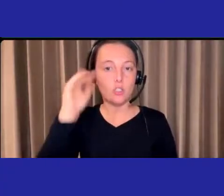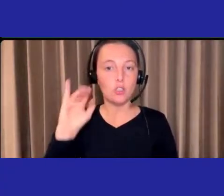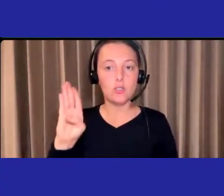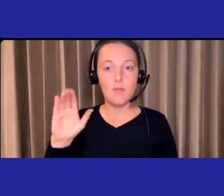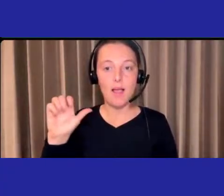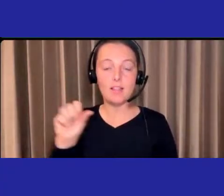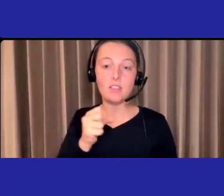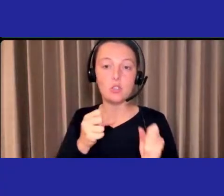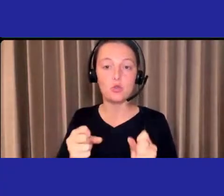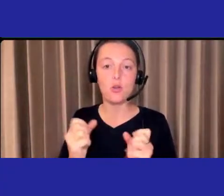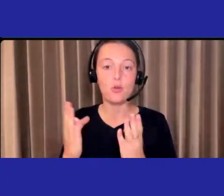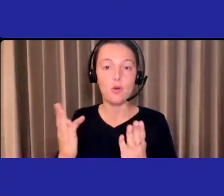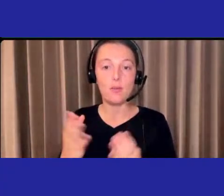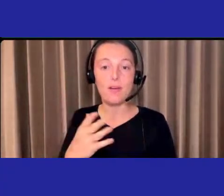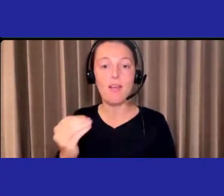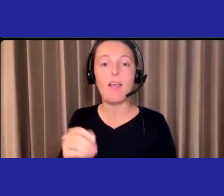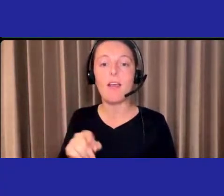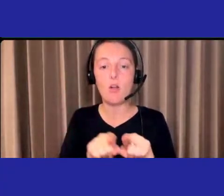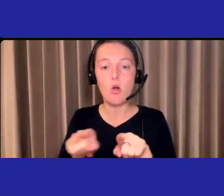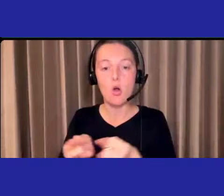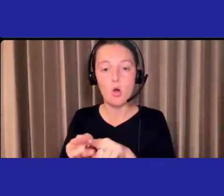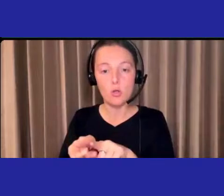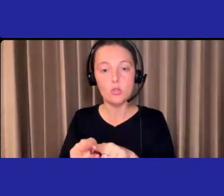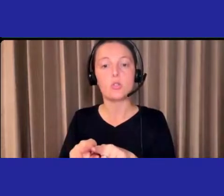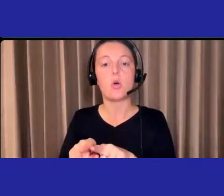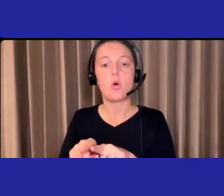towards diversity required training overall.